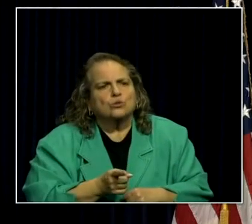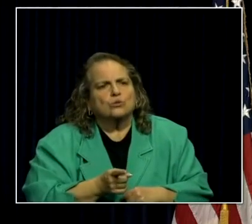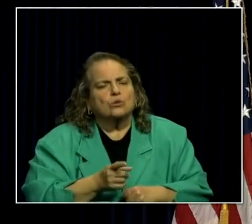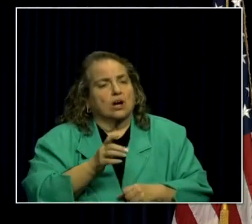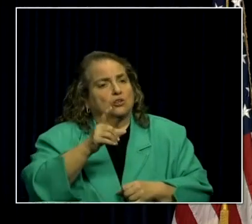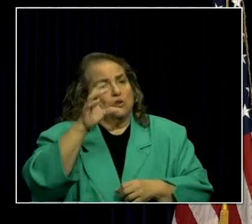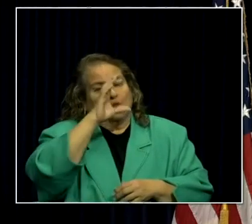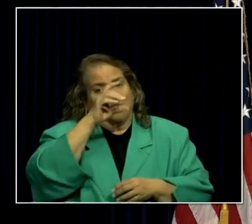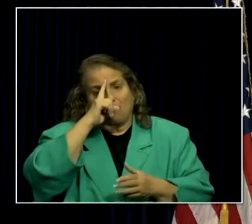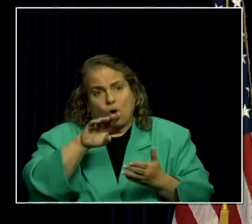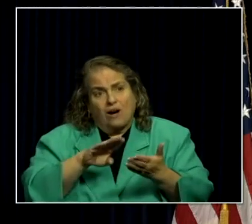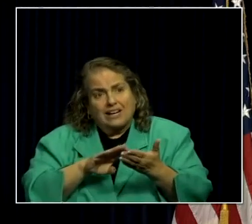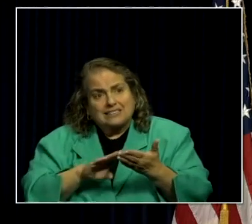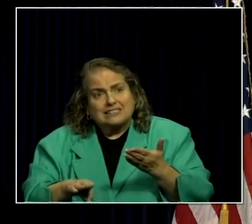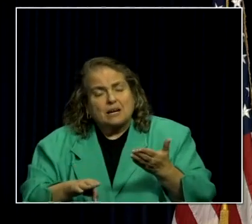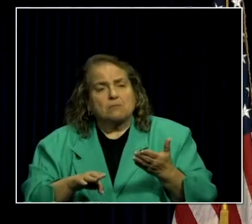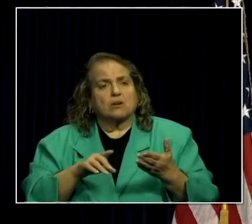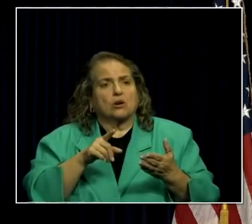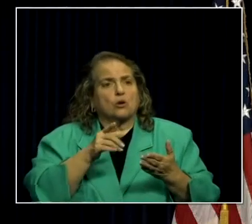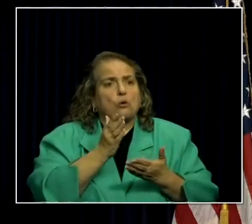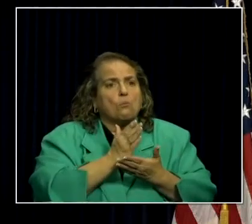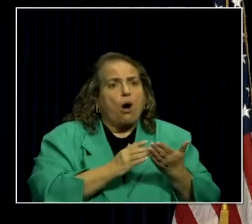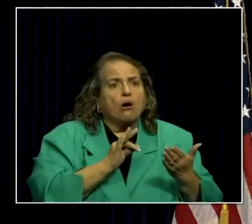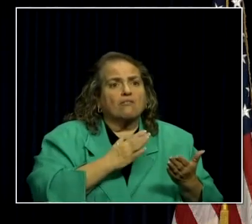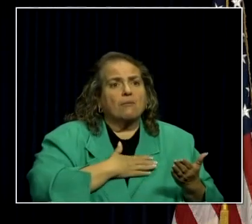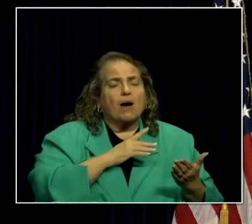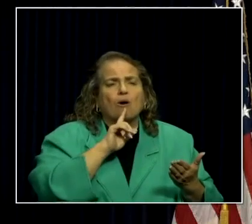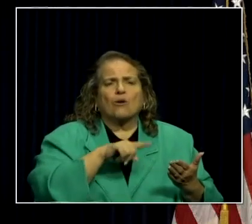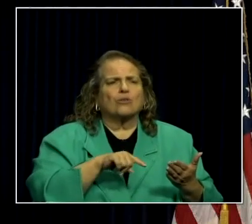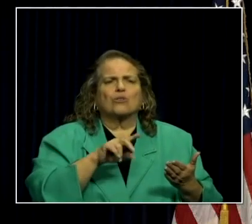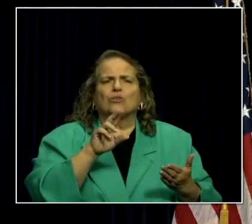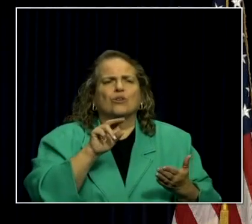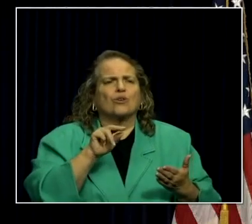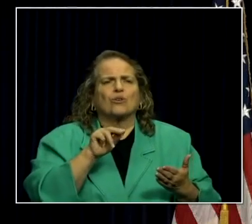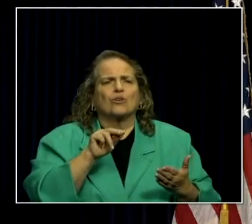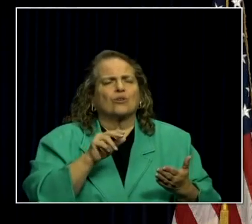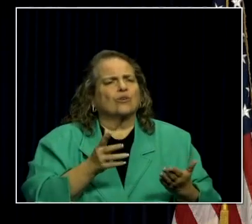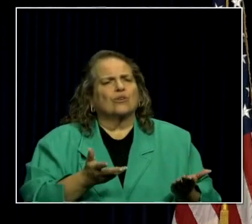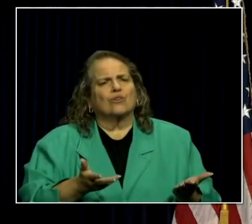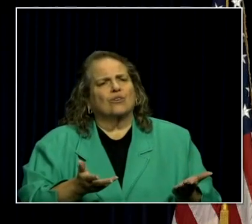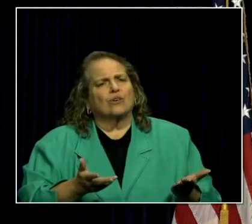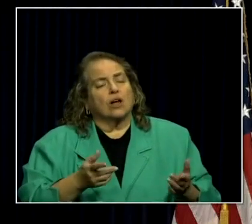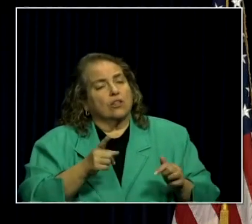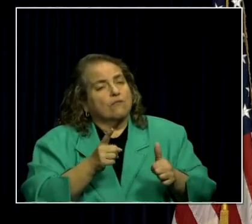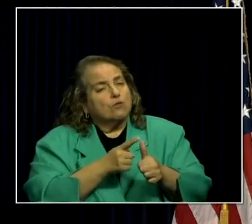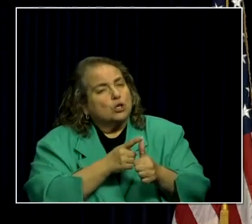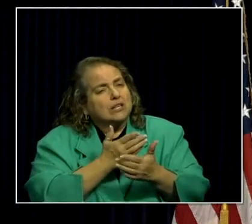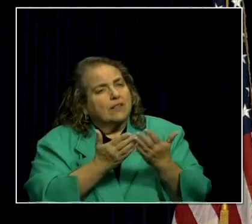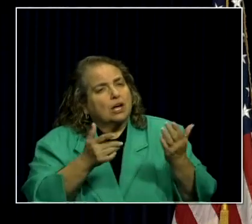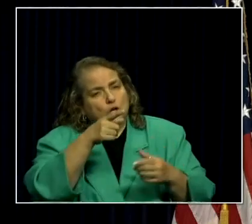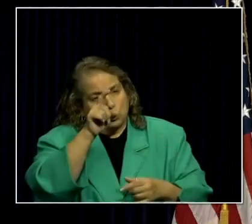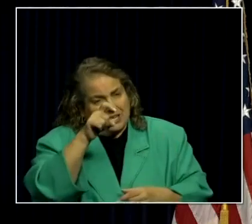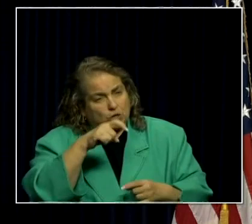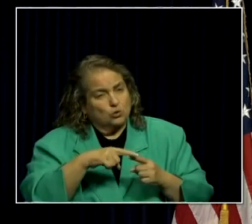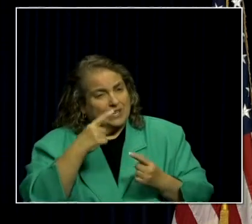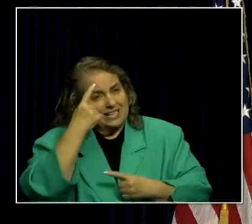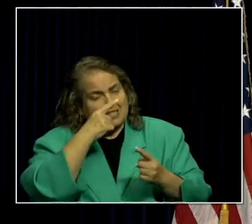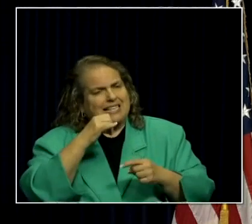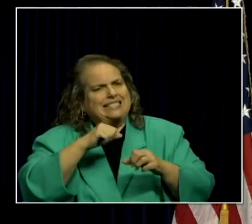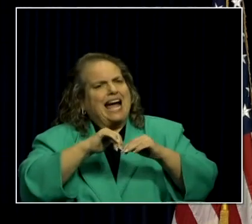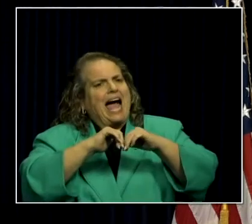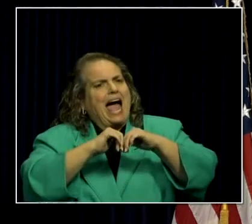and we'll provide the clarity. I hope the very first thing you consider is how you can protect the people around